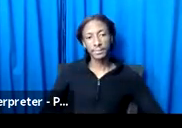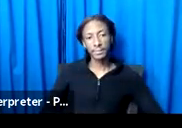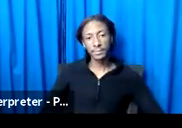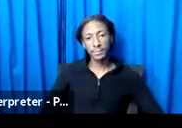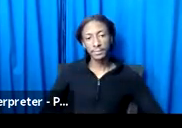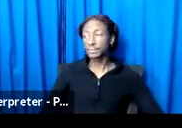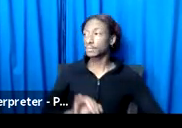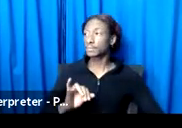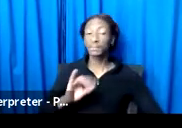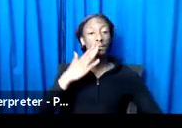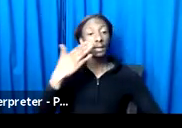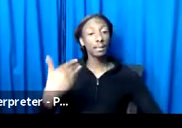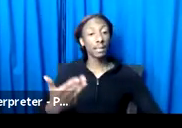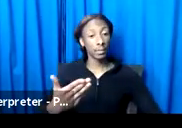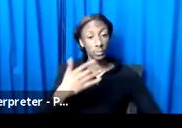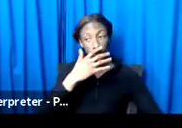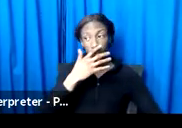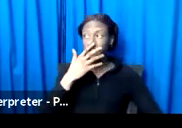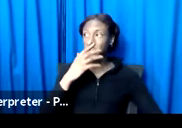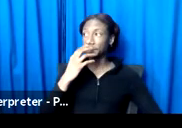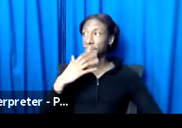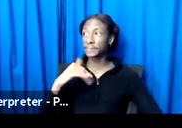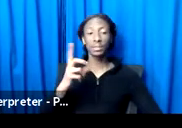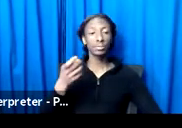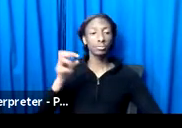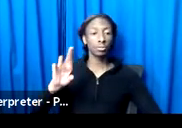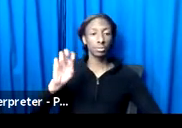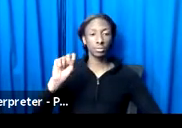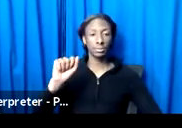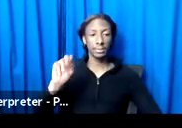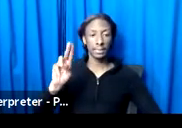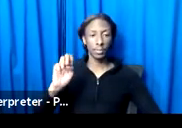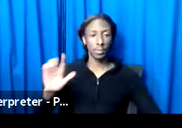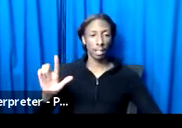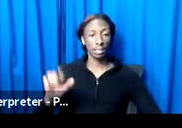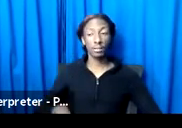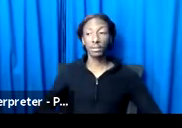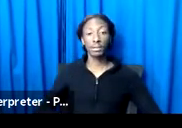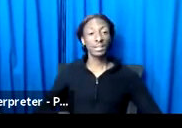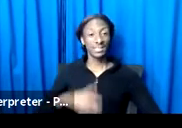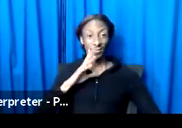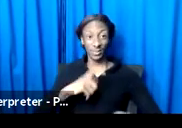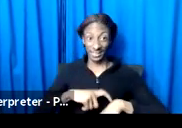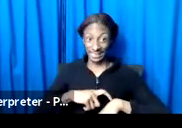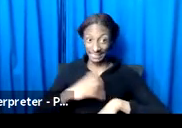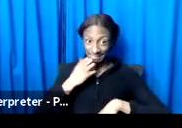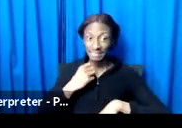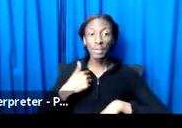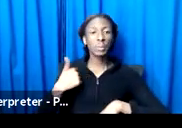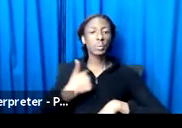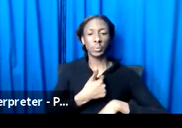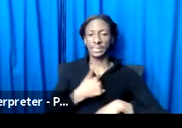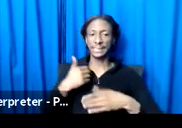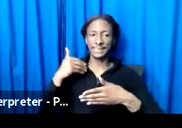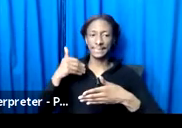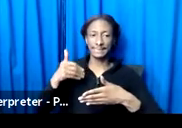Well, thank you very much, Dr. Samuel. In the interest of time, we are right up